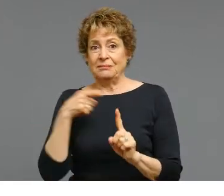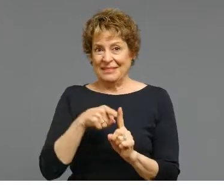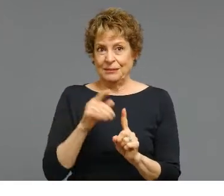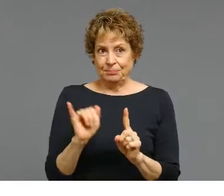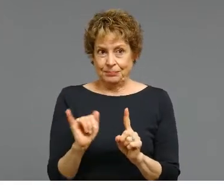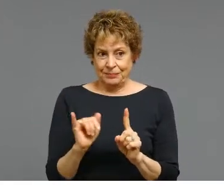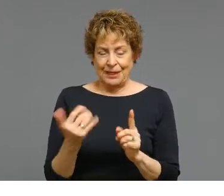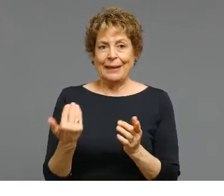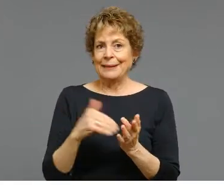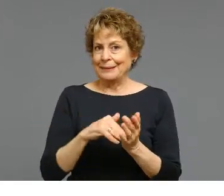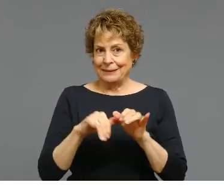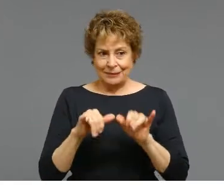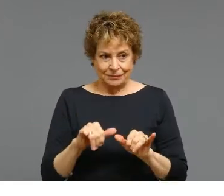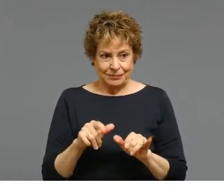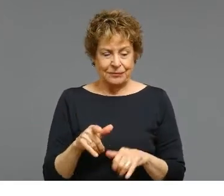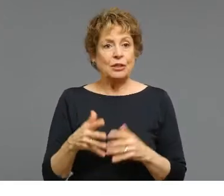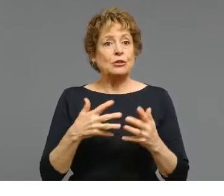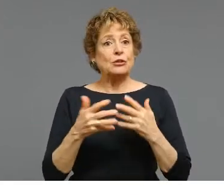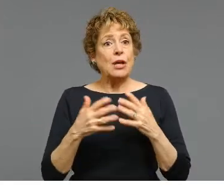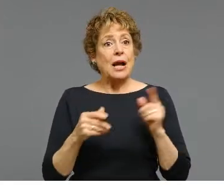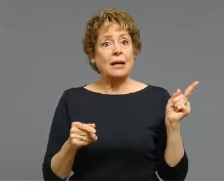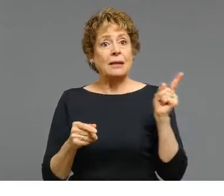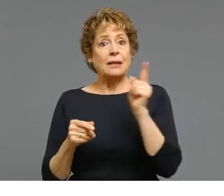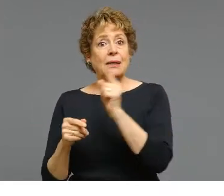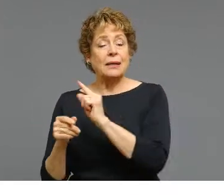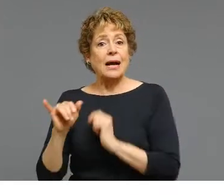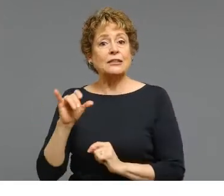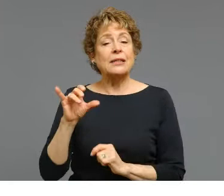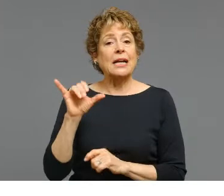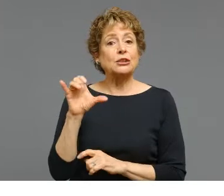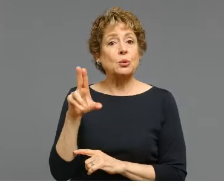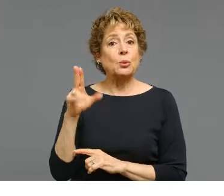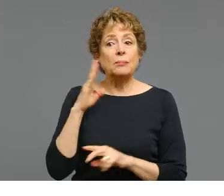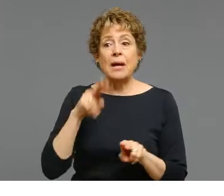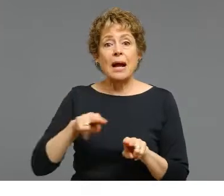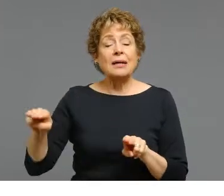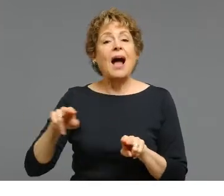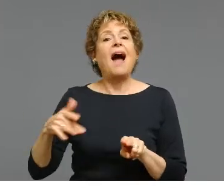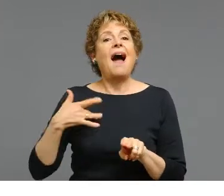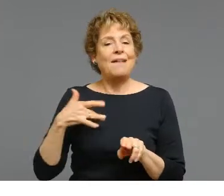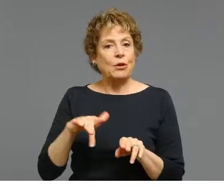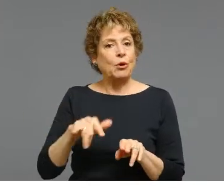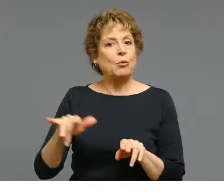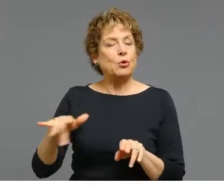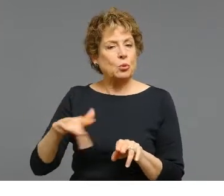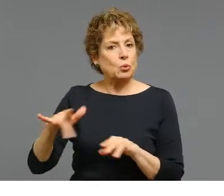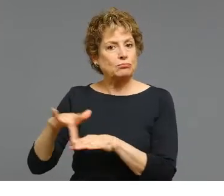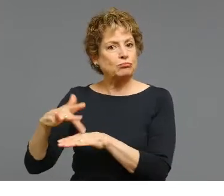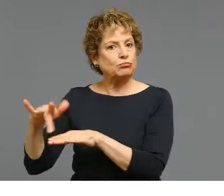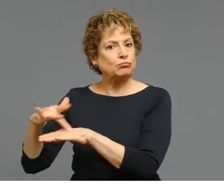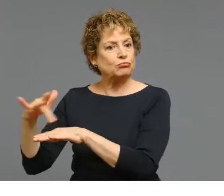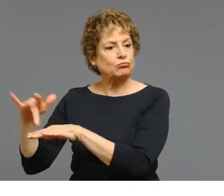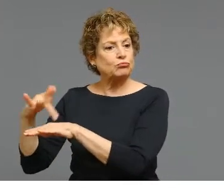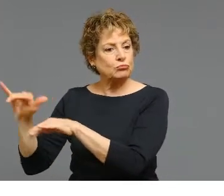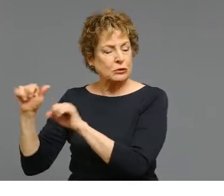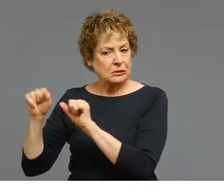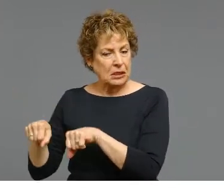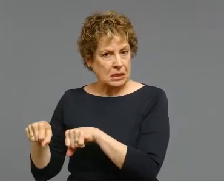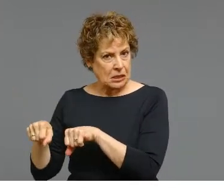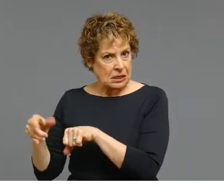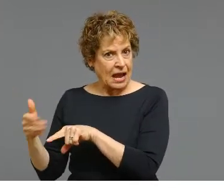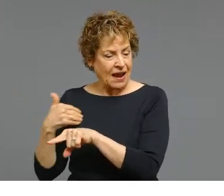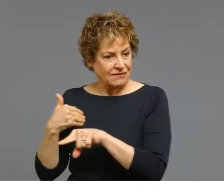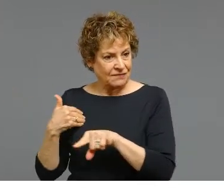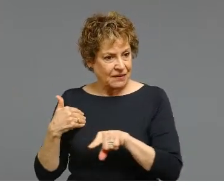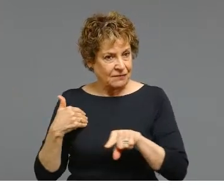is that refers to beds that are currently available and unoccupied. Blue